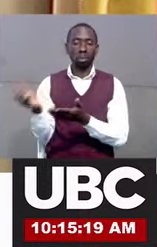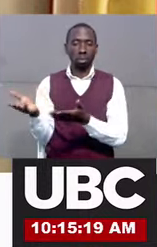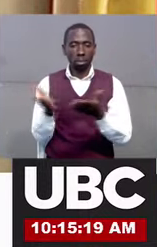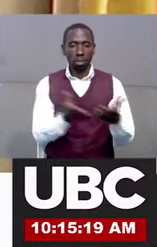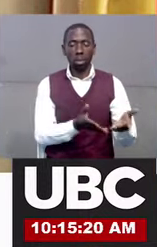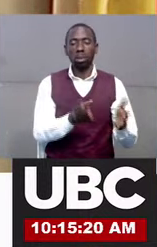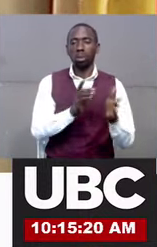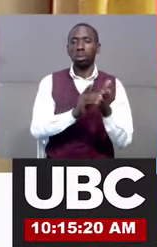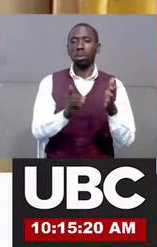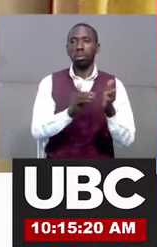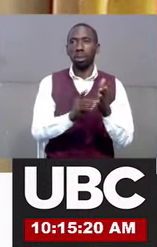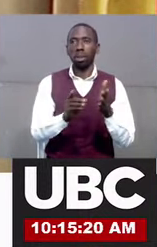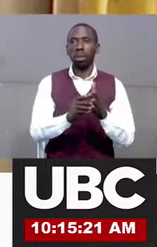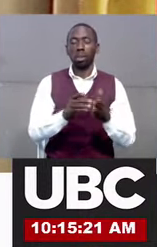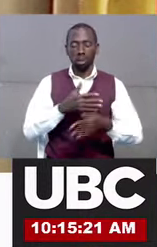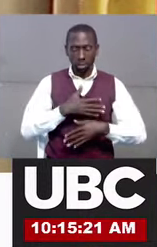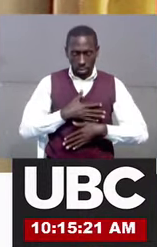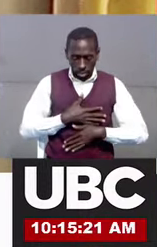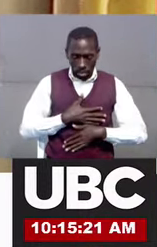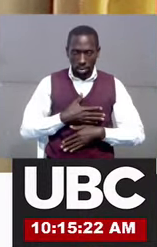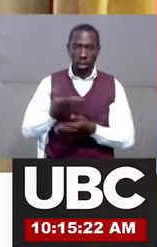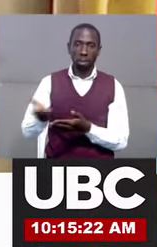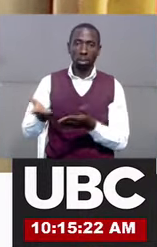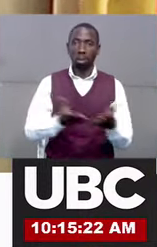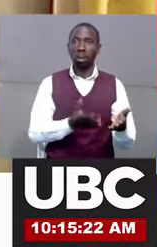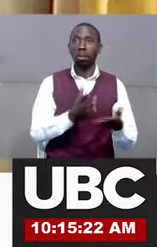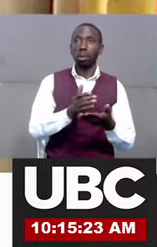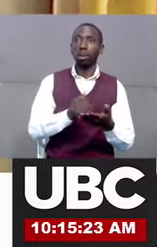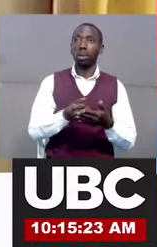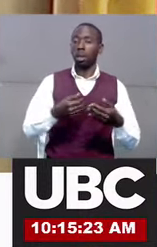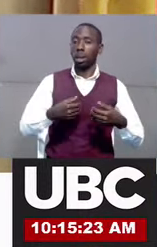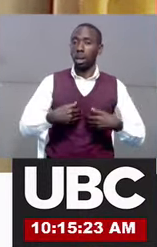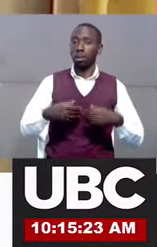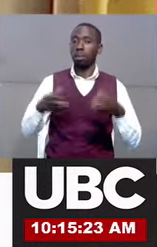table. Right, Honourable, much obliged. Because I will come with the document. I have a party president here.